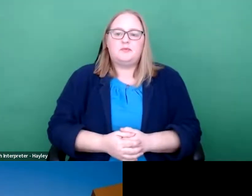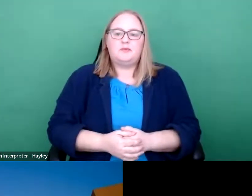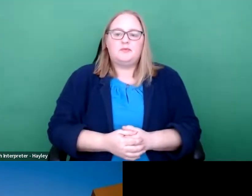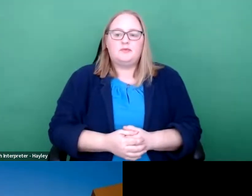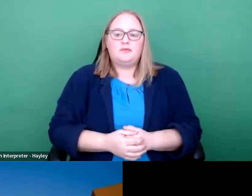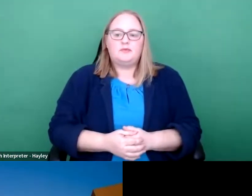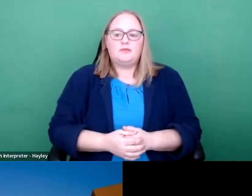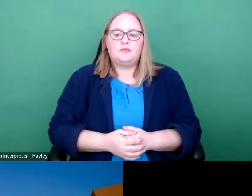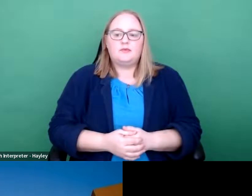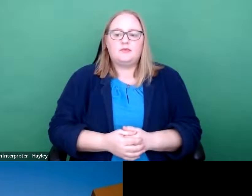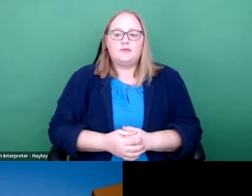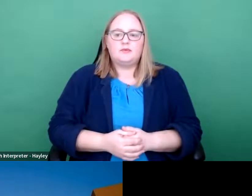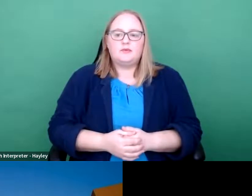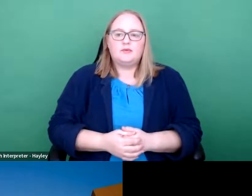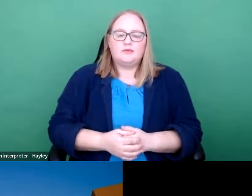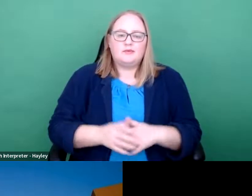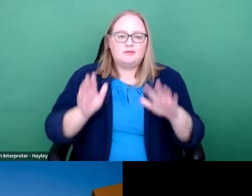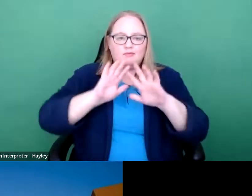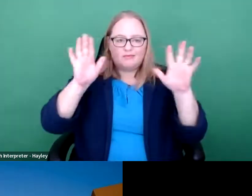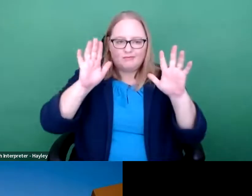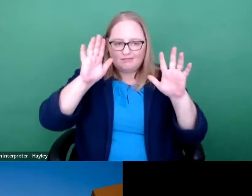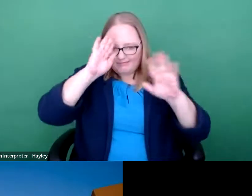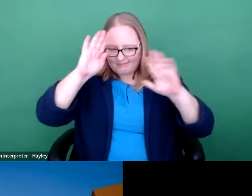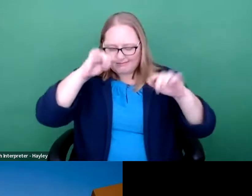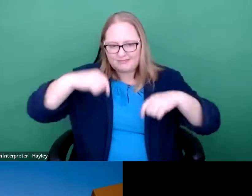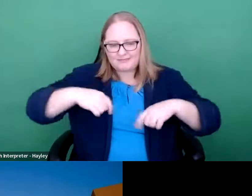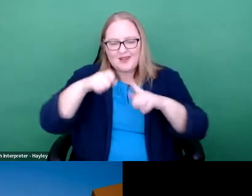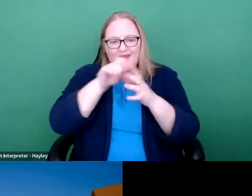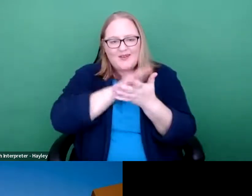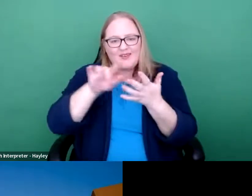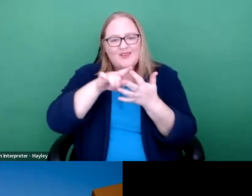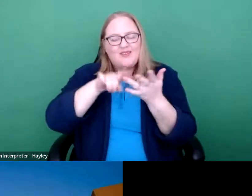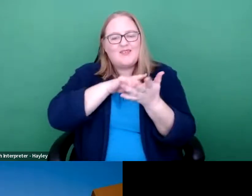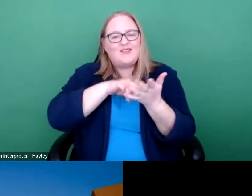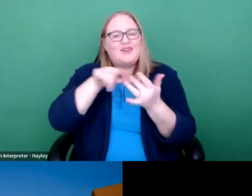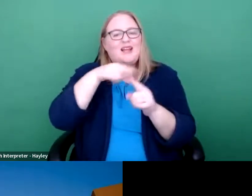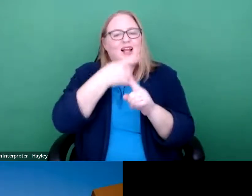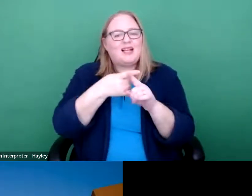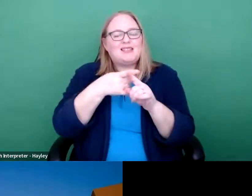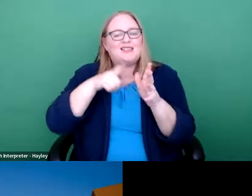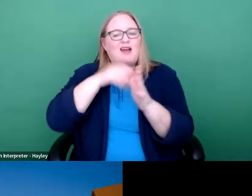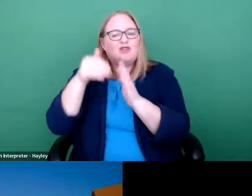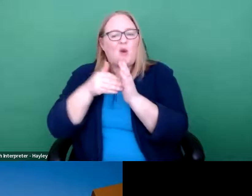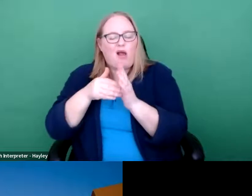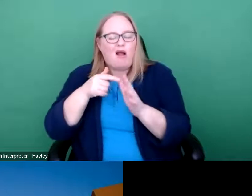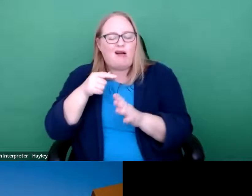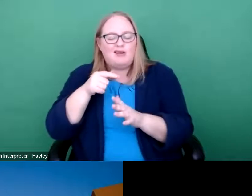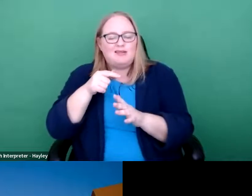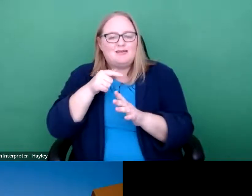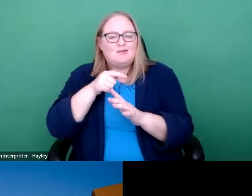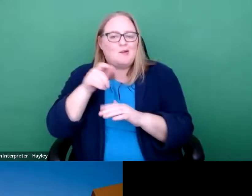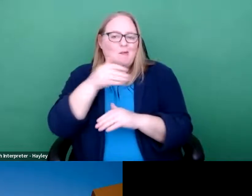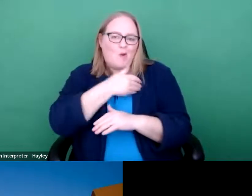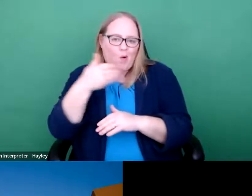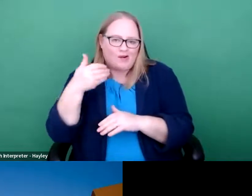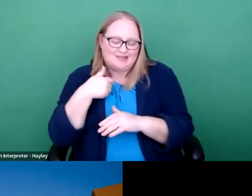So greetings from Phoenix, Arizona, where it's still morning, but just barely. And I have to say, I